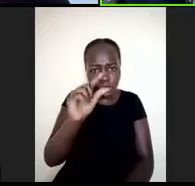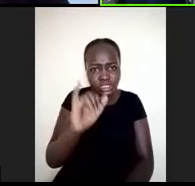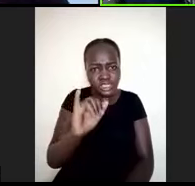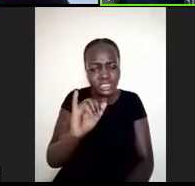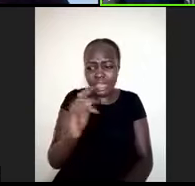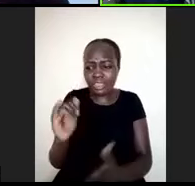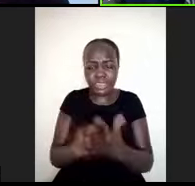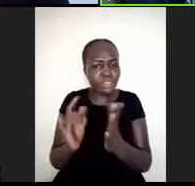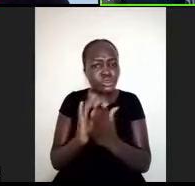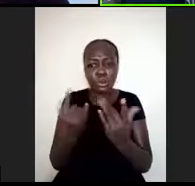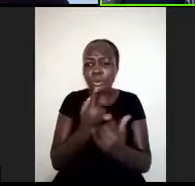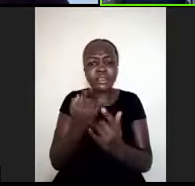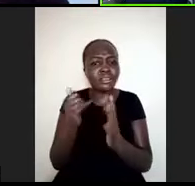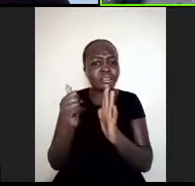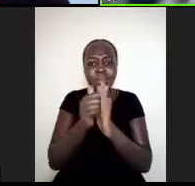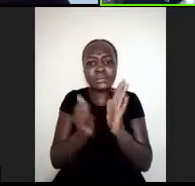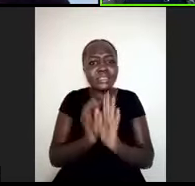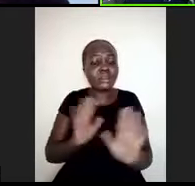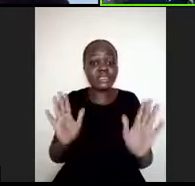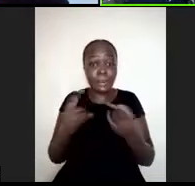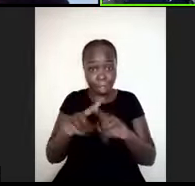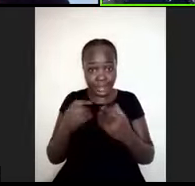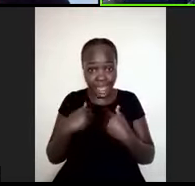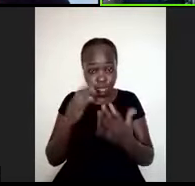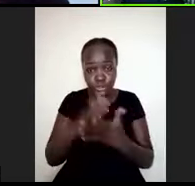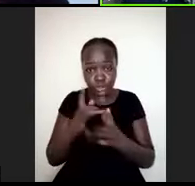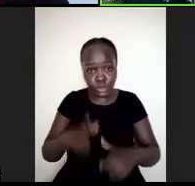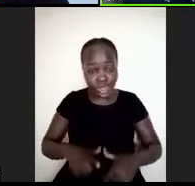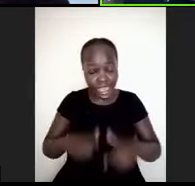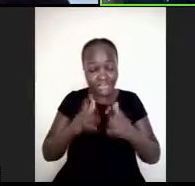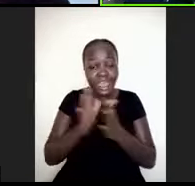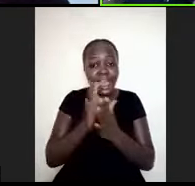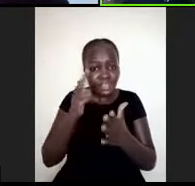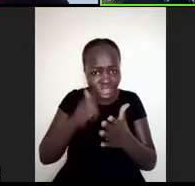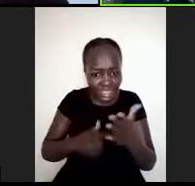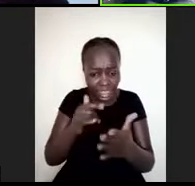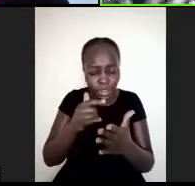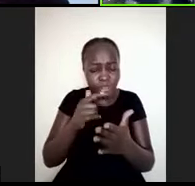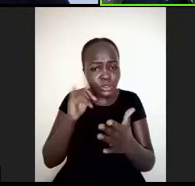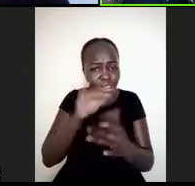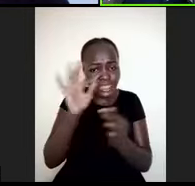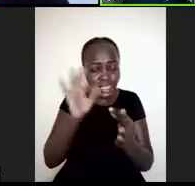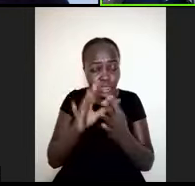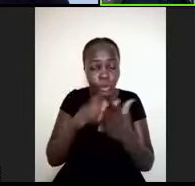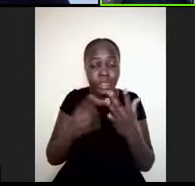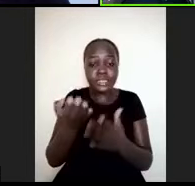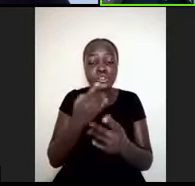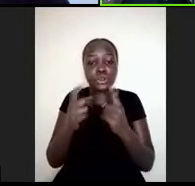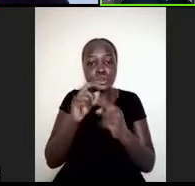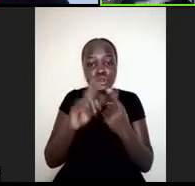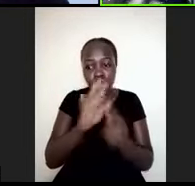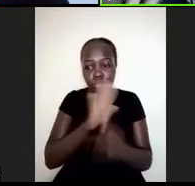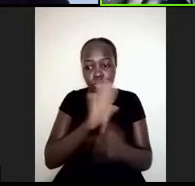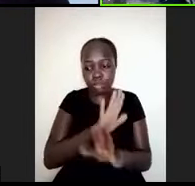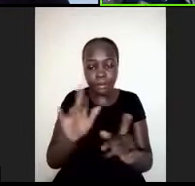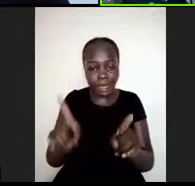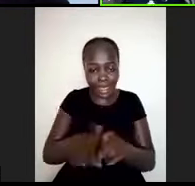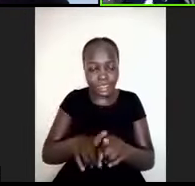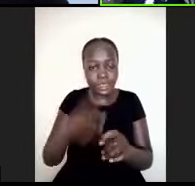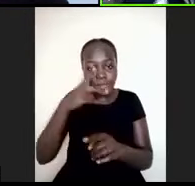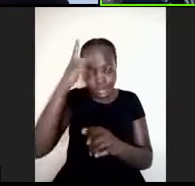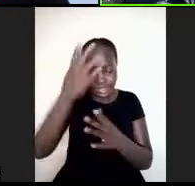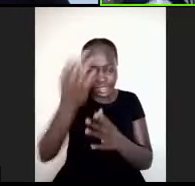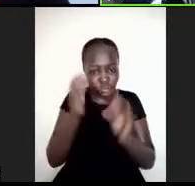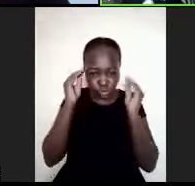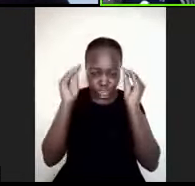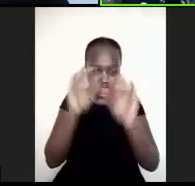real life. And that's what we need to talk to them about as parents. We need to teach them. We should not make an